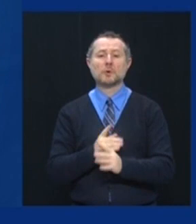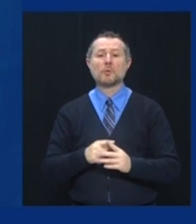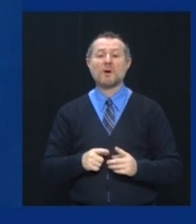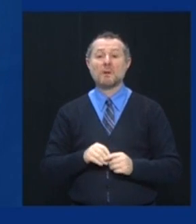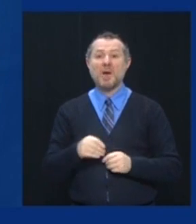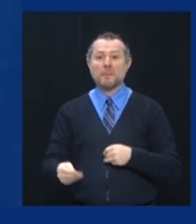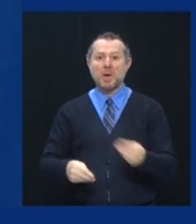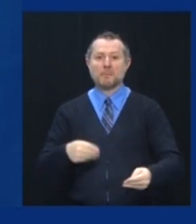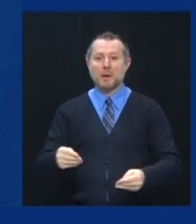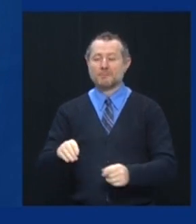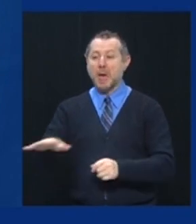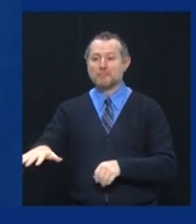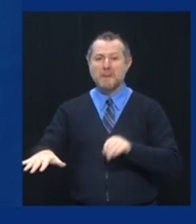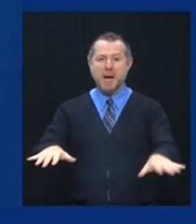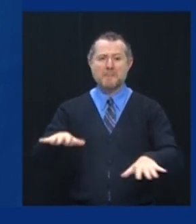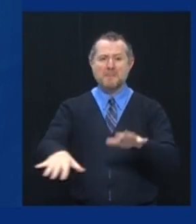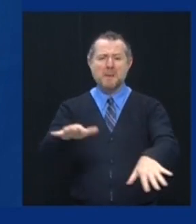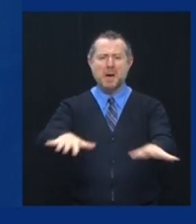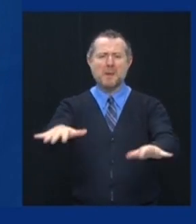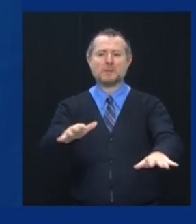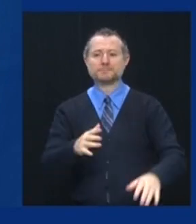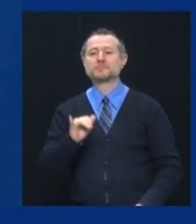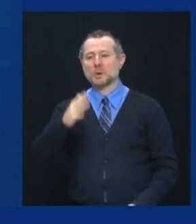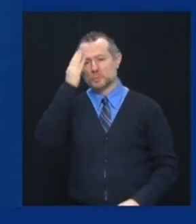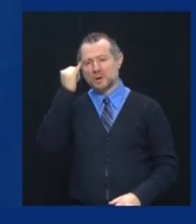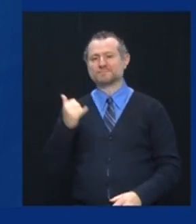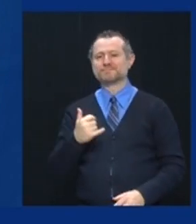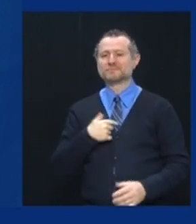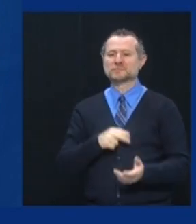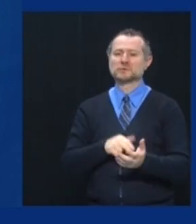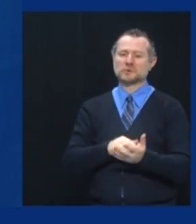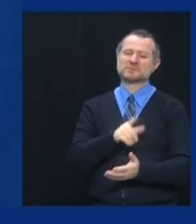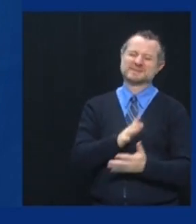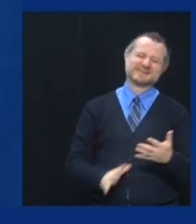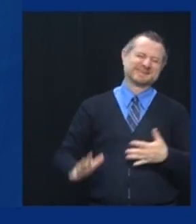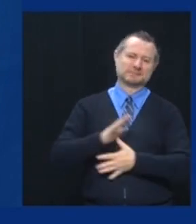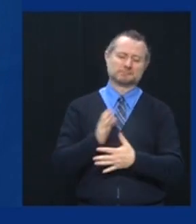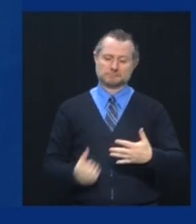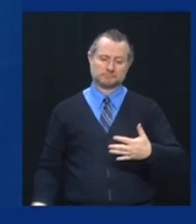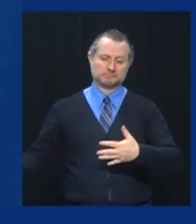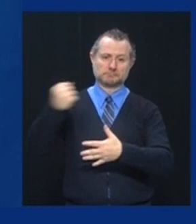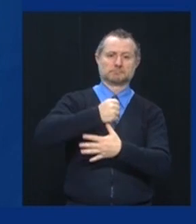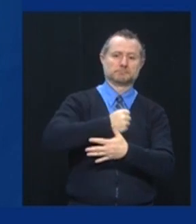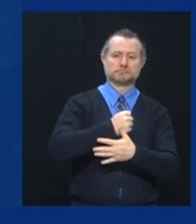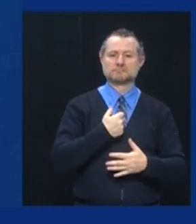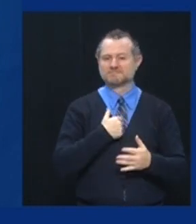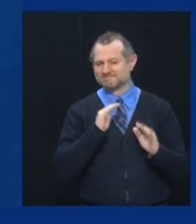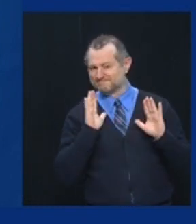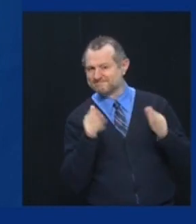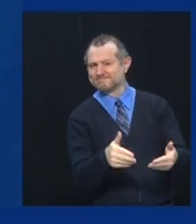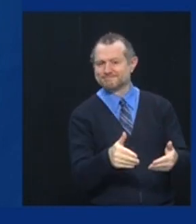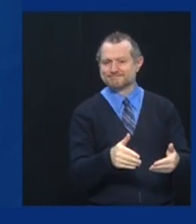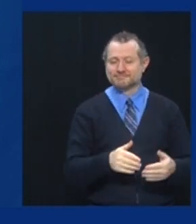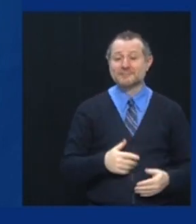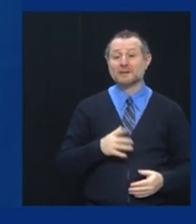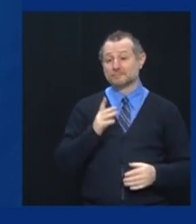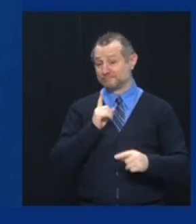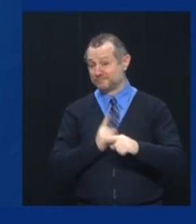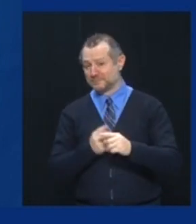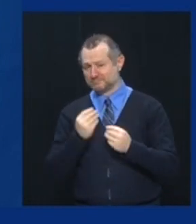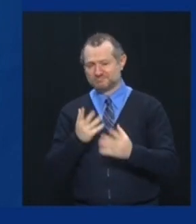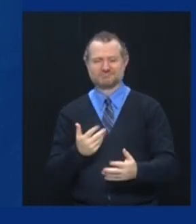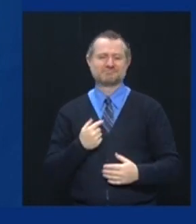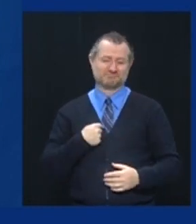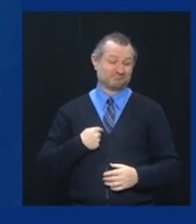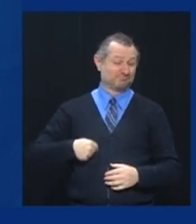Healthcare workers are the first priority for both reasons. And we've only allocated half the